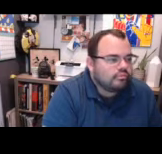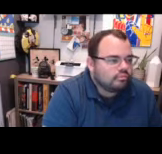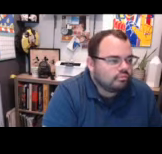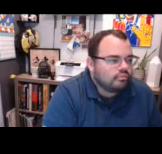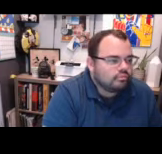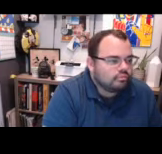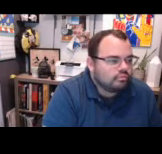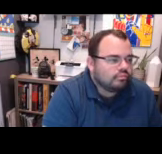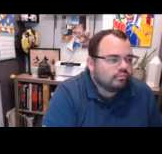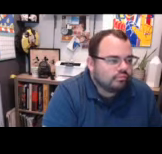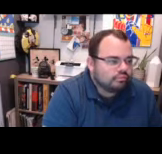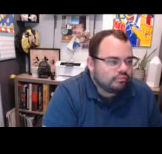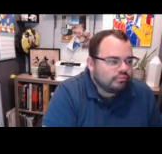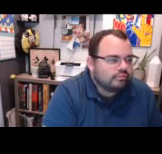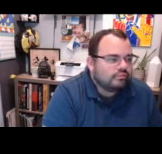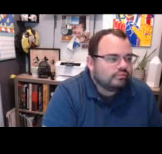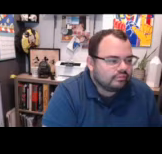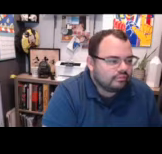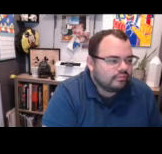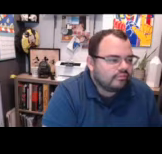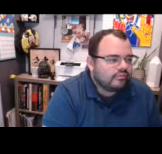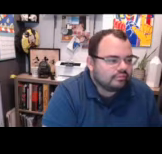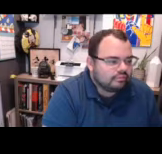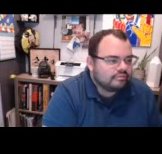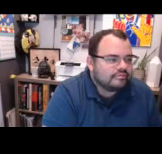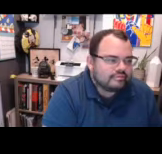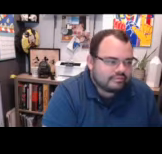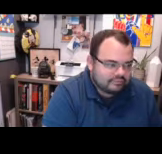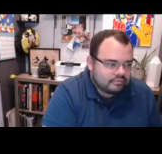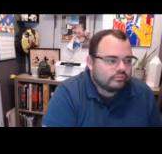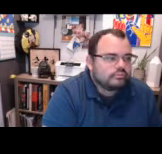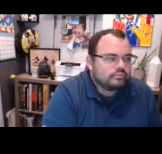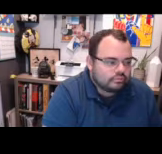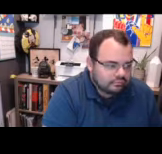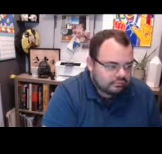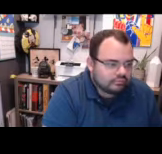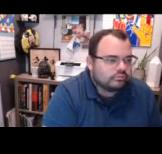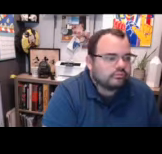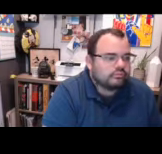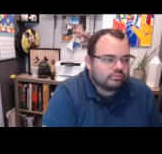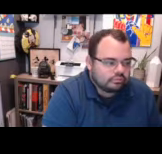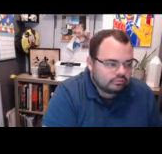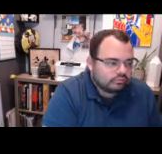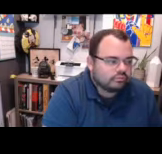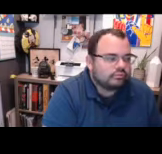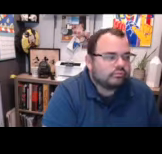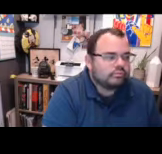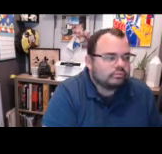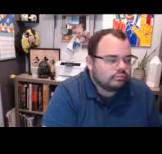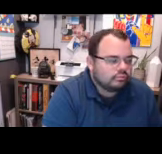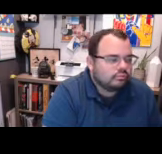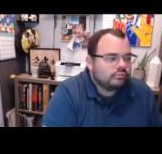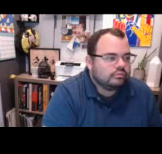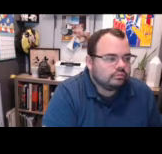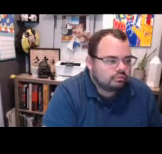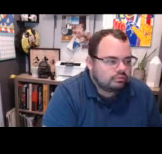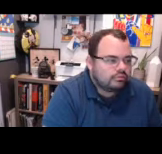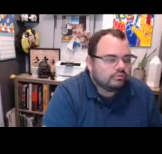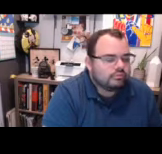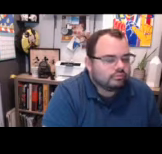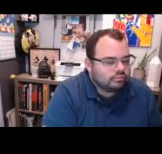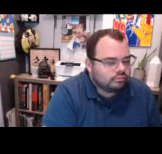implant itself, I think it would like depend on how like severe the hearing loss is, like if it's like kind of really worth doing all of that, because like the